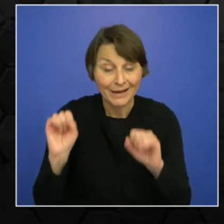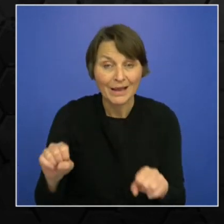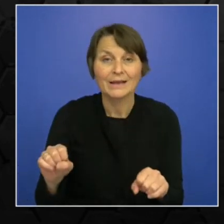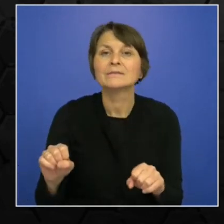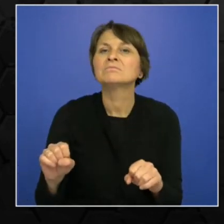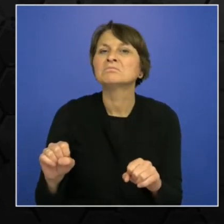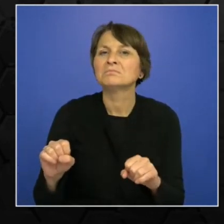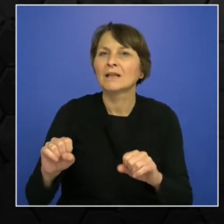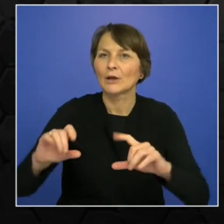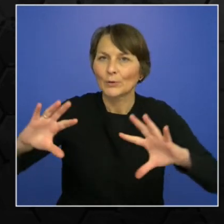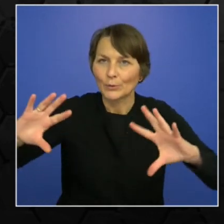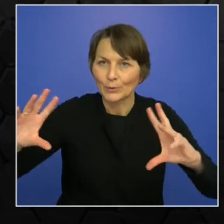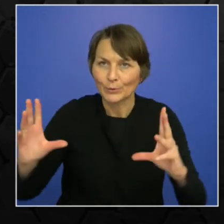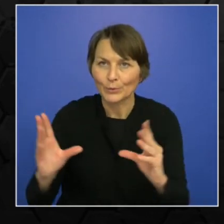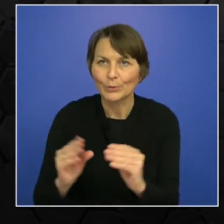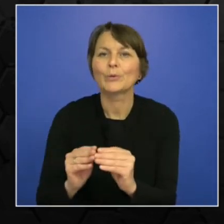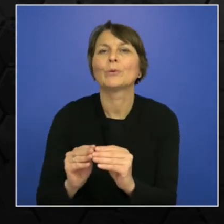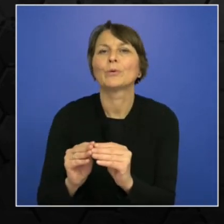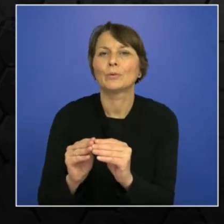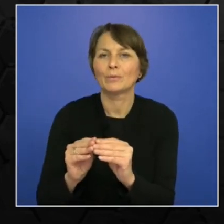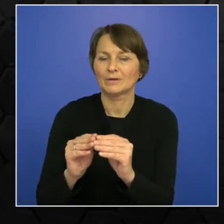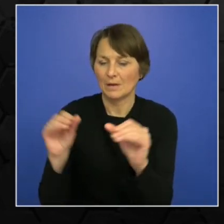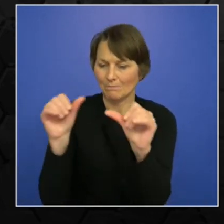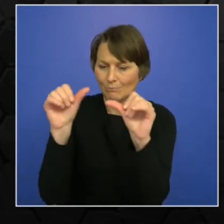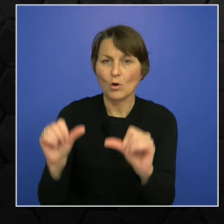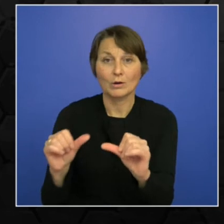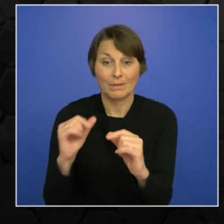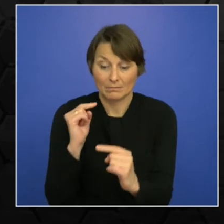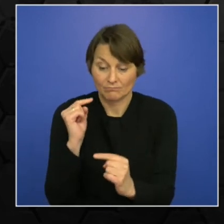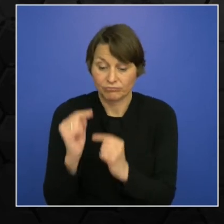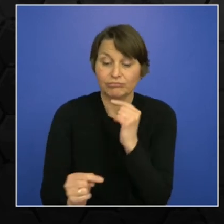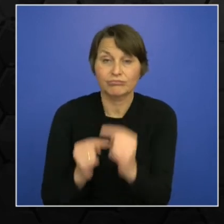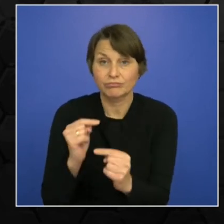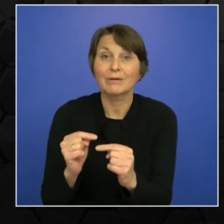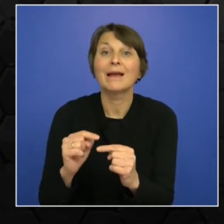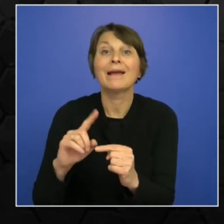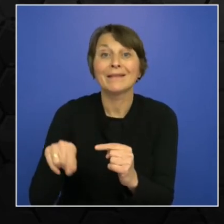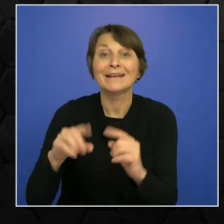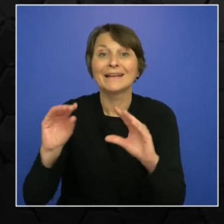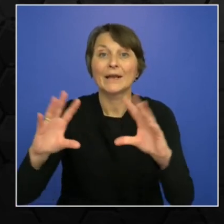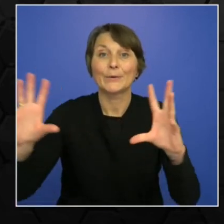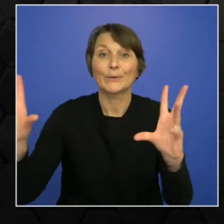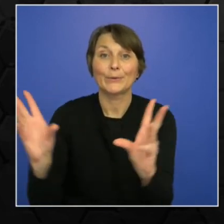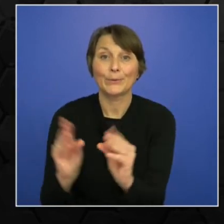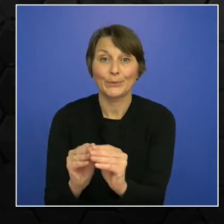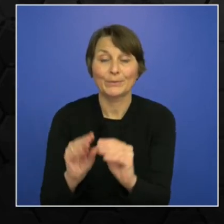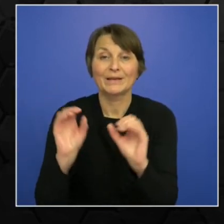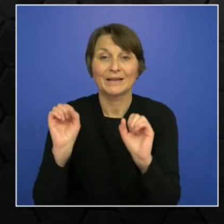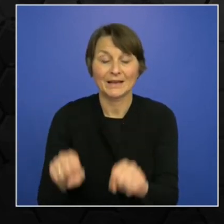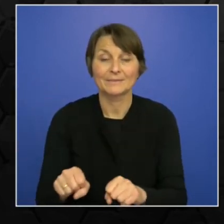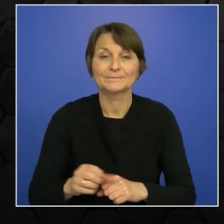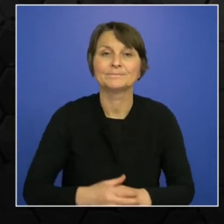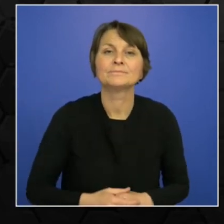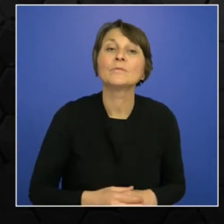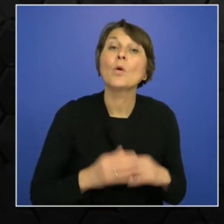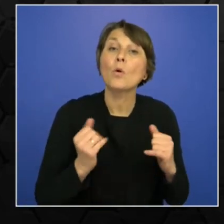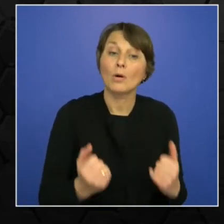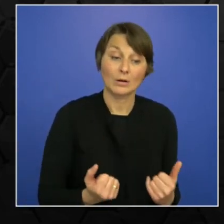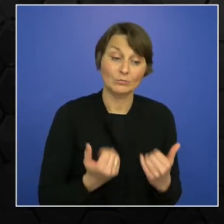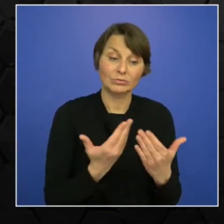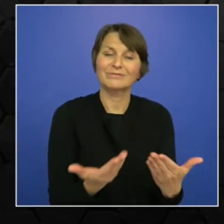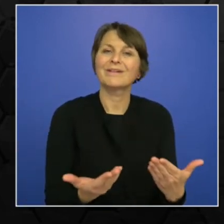compile the model and run it and make the inferences. And it also provides platform APIs for accelerated